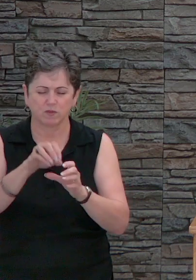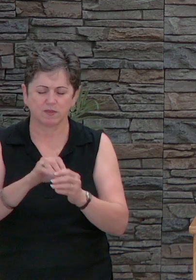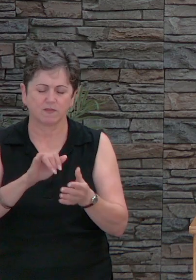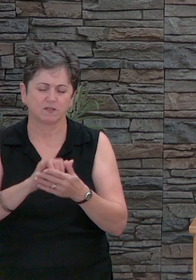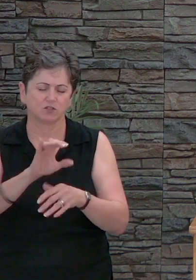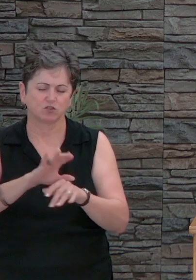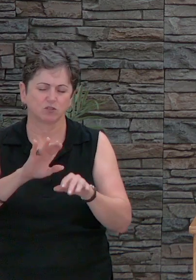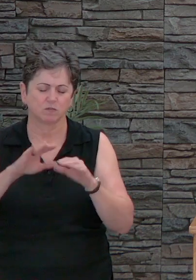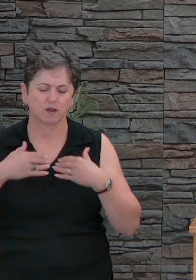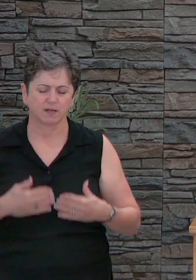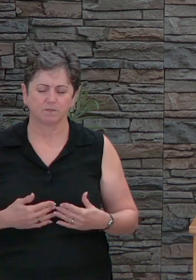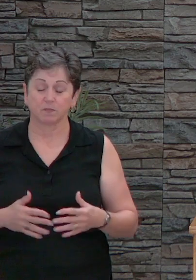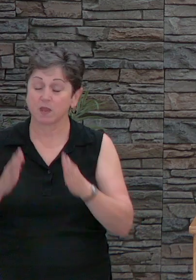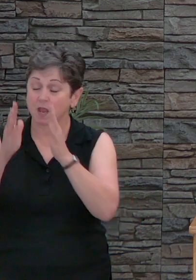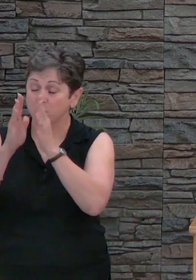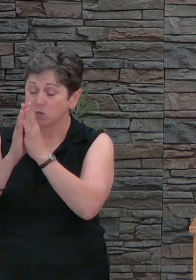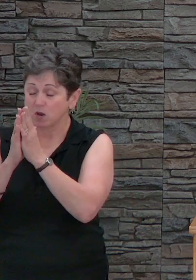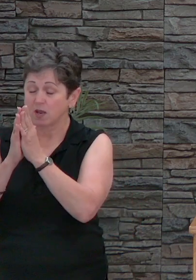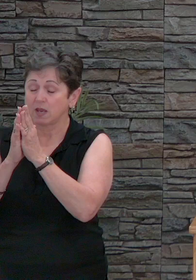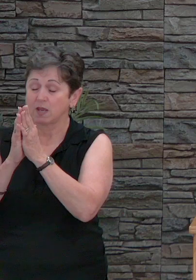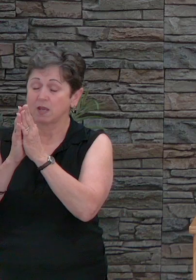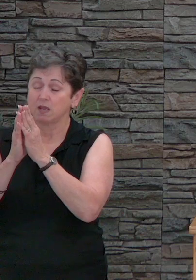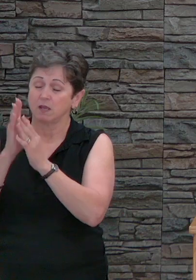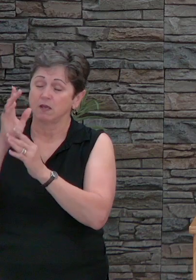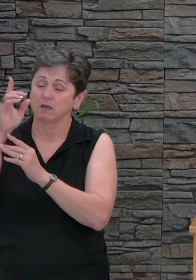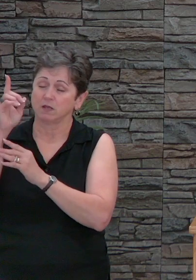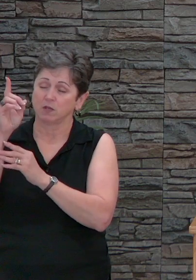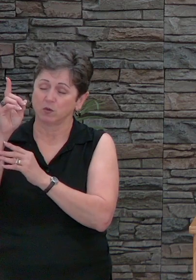body. Father, I pray that you'll